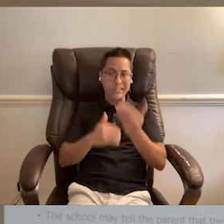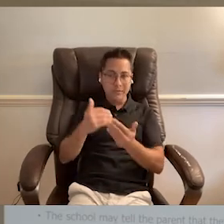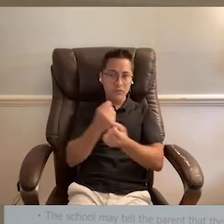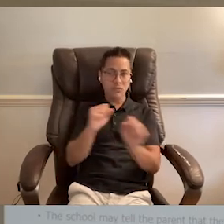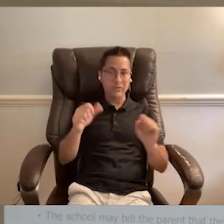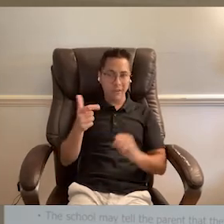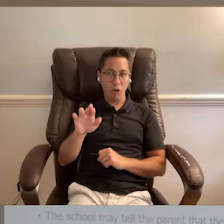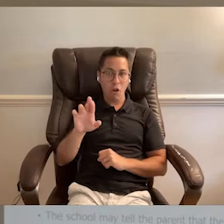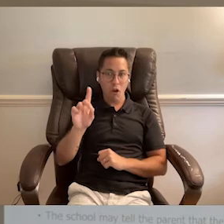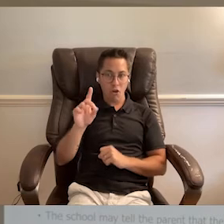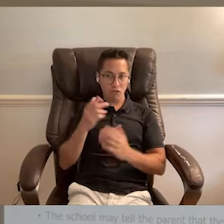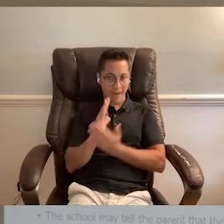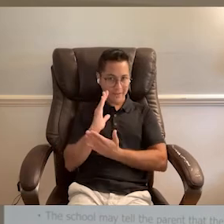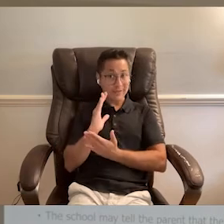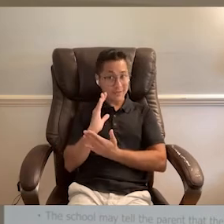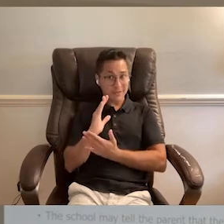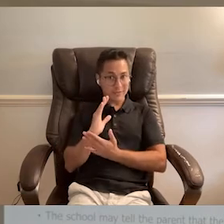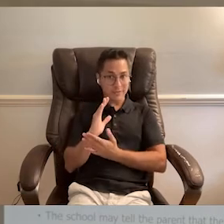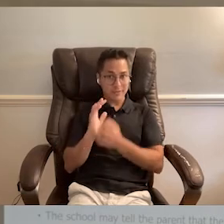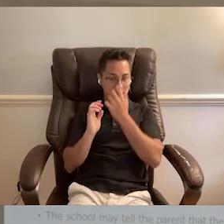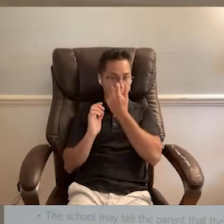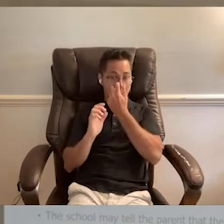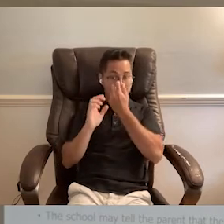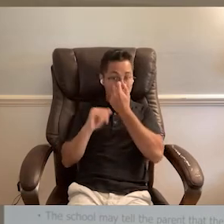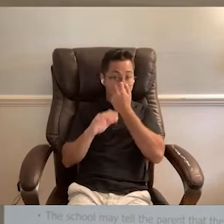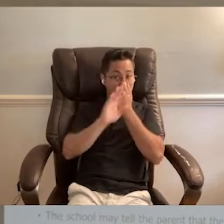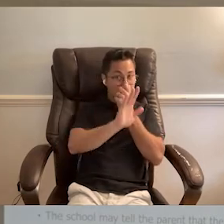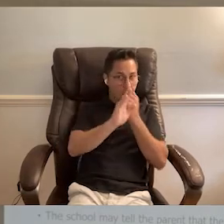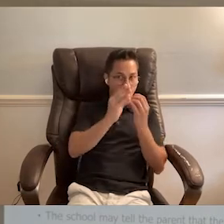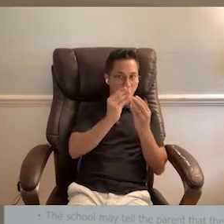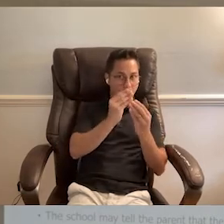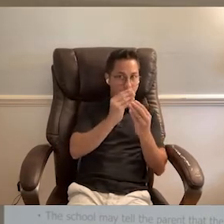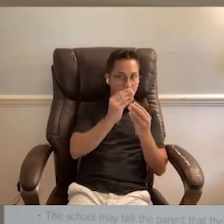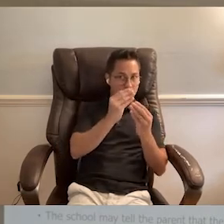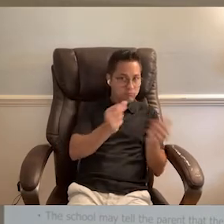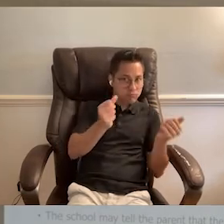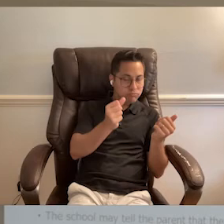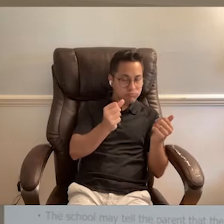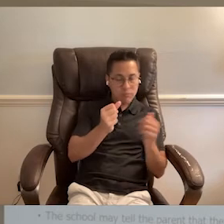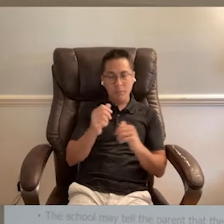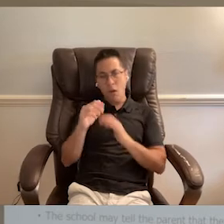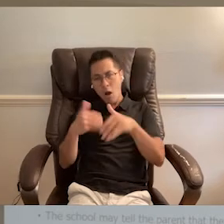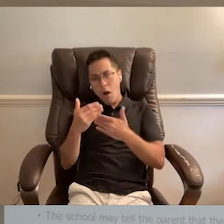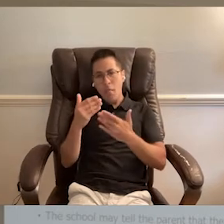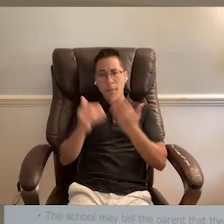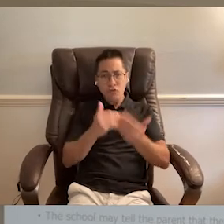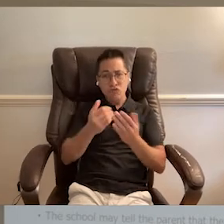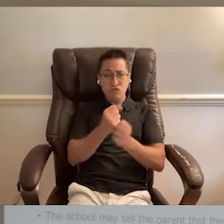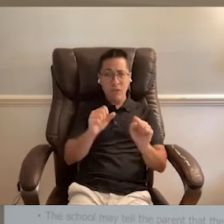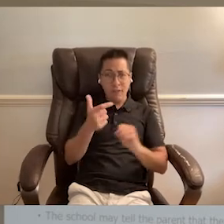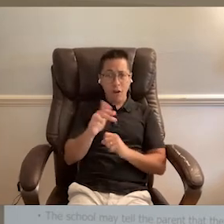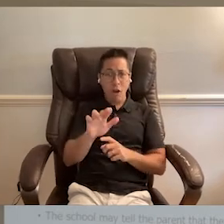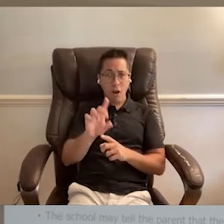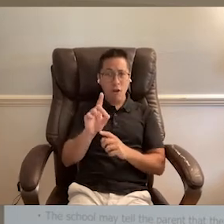That's your remedies, is all of the procedural safeguard rights that I know at every who has like